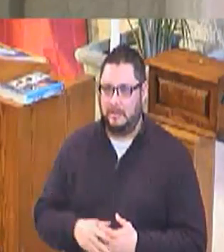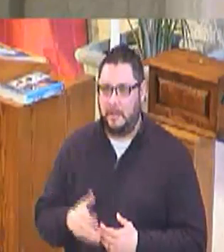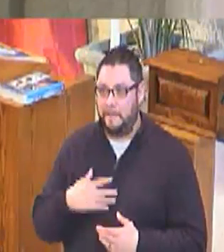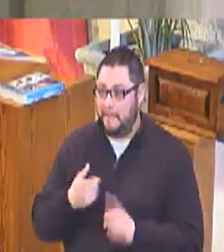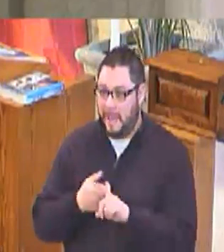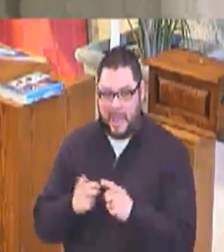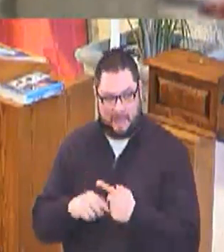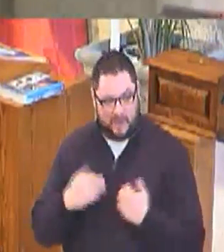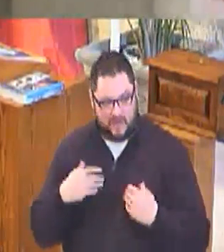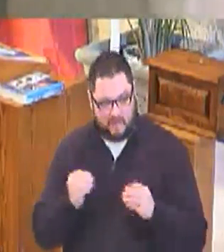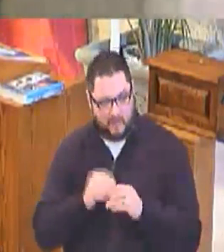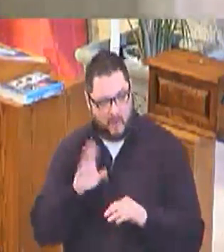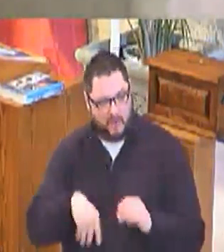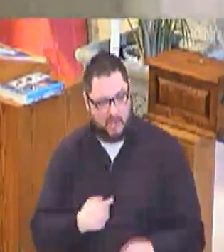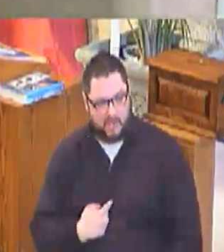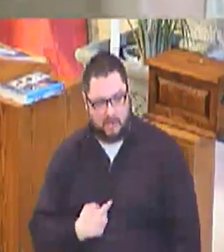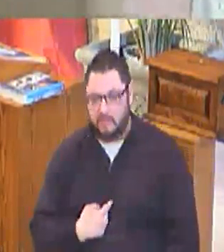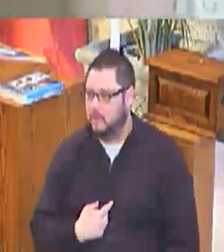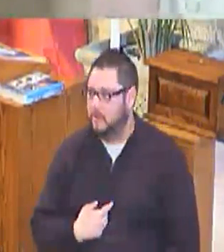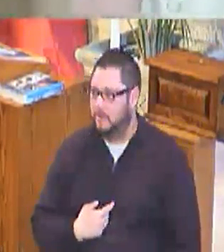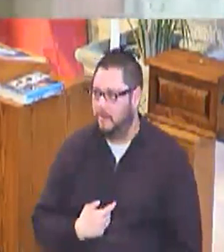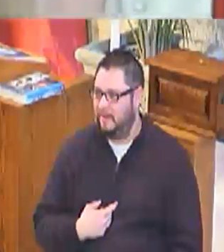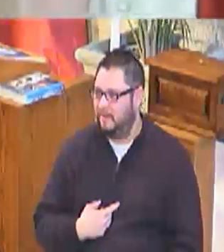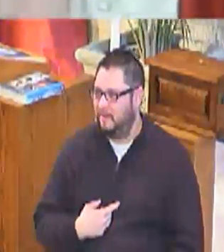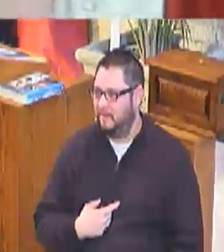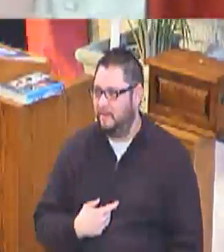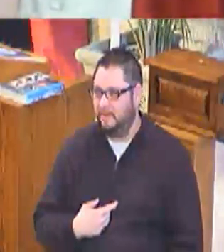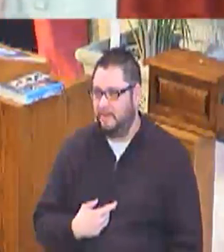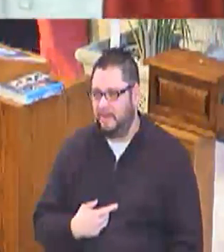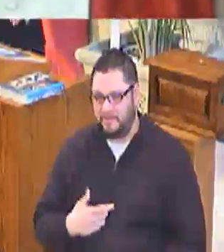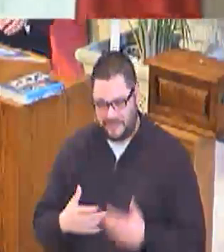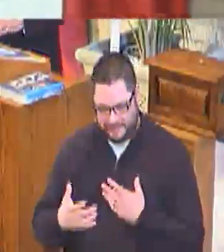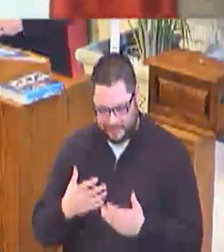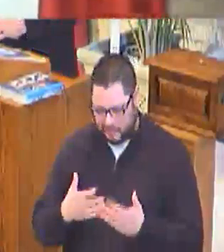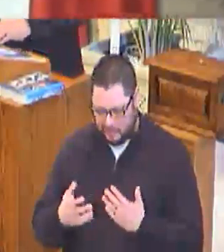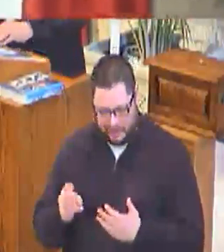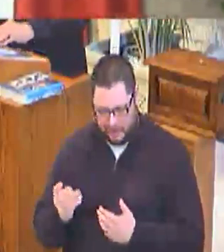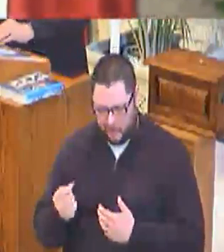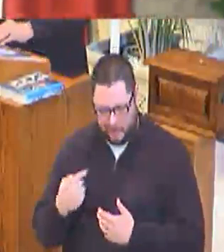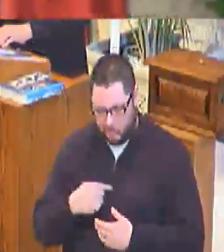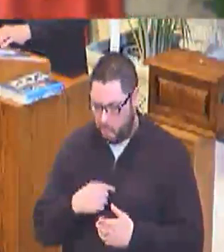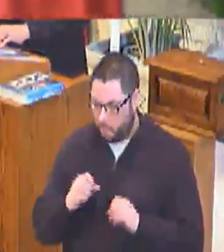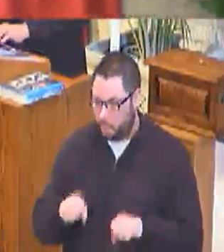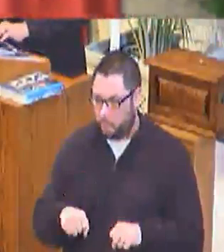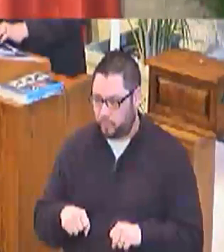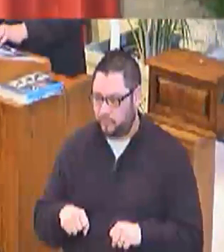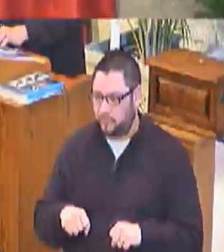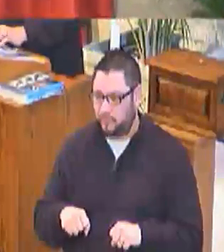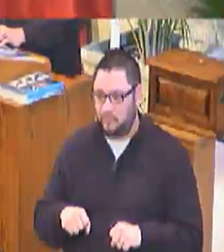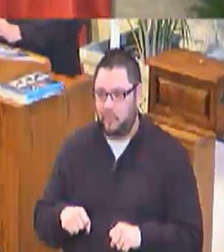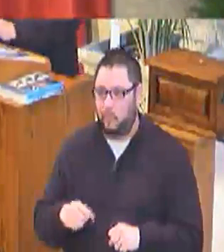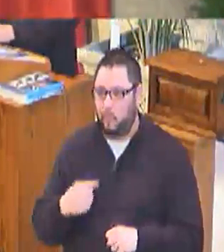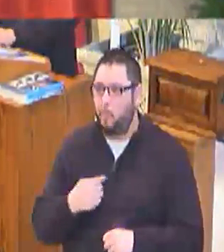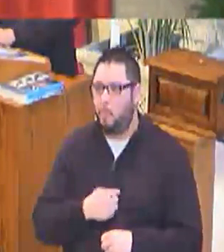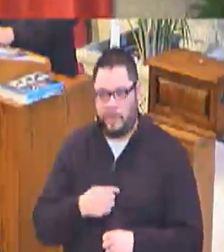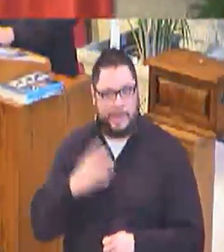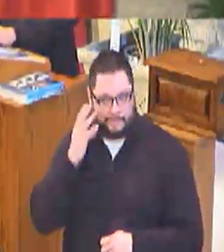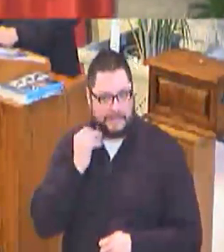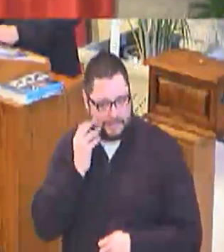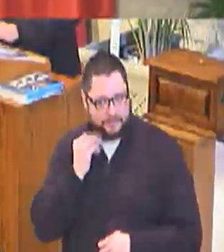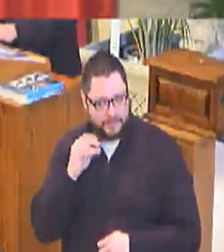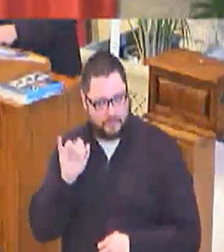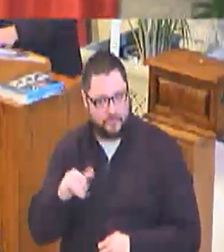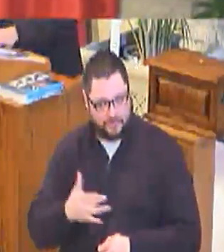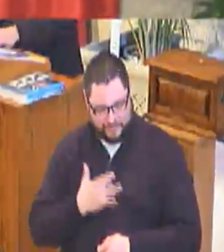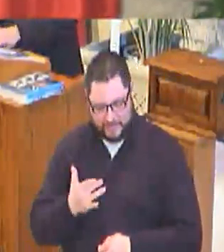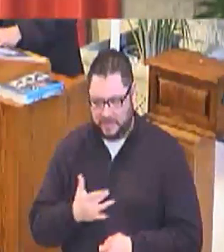got more likes than me, blah, blah, blah. But yet, regardless of what it is, we can get to that. Regardless, we've all experienced